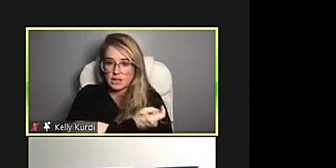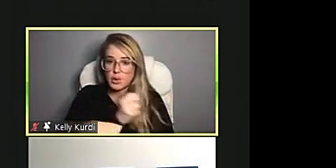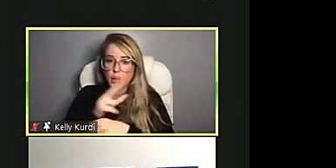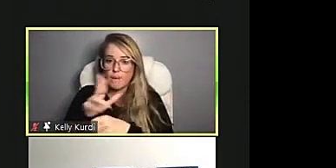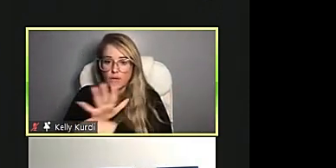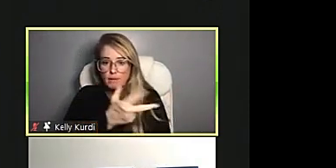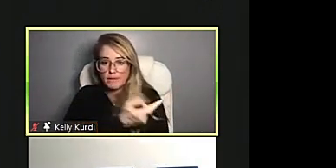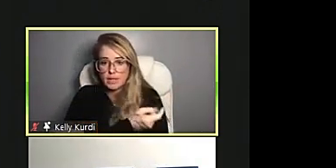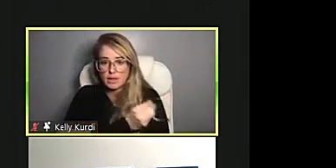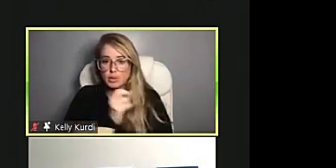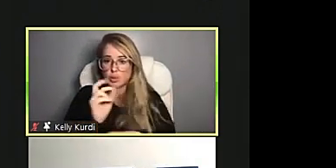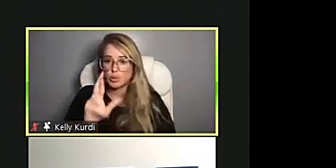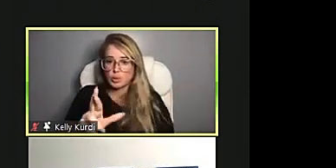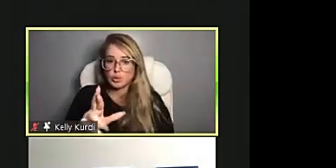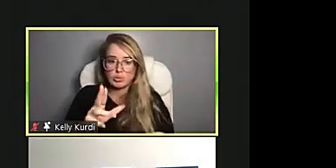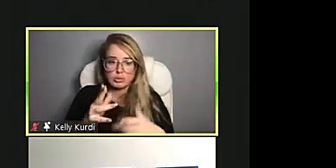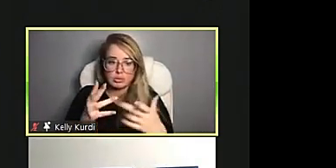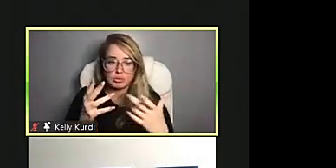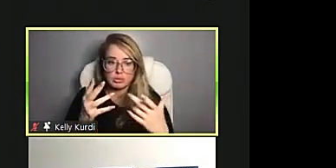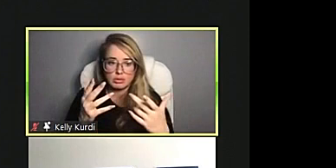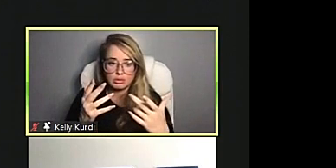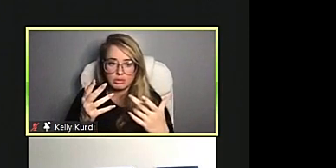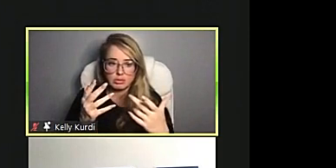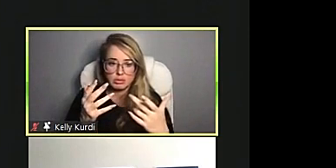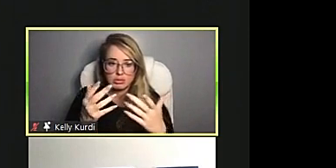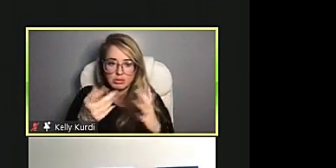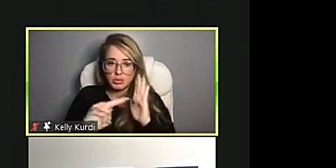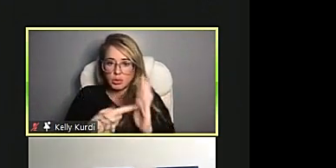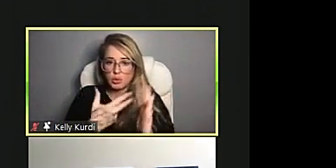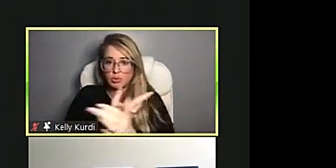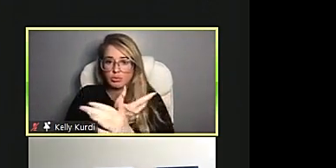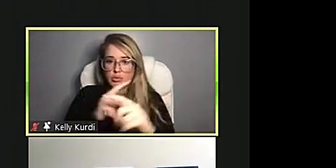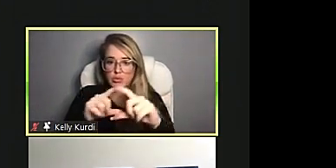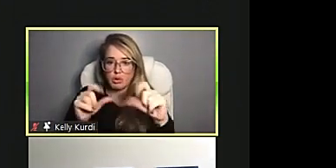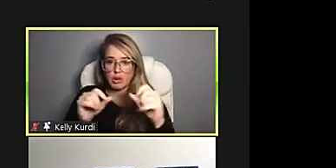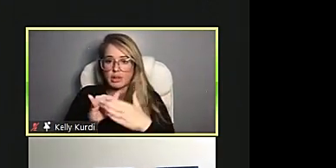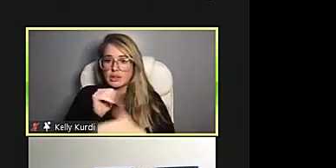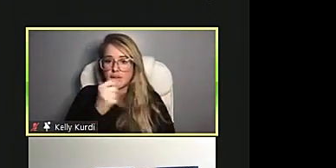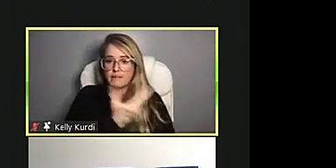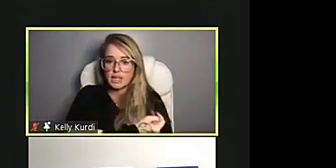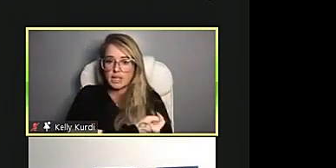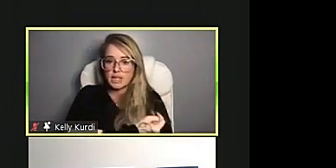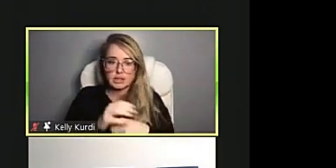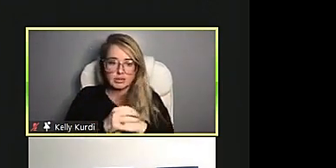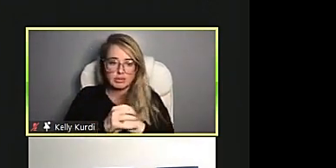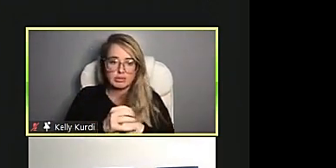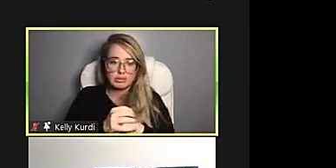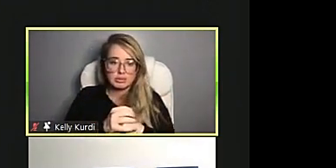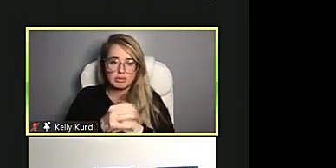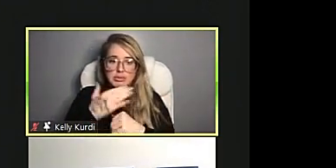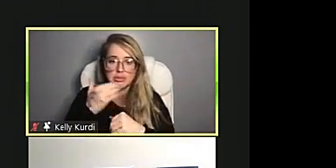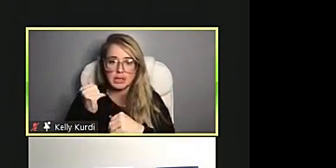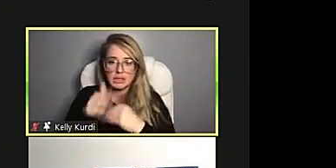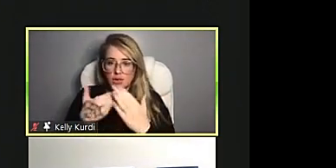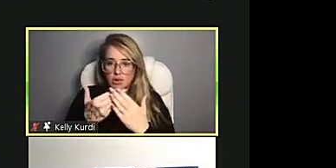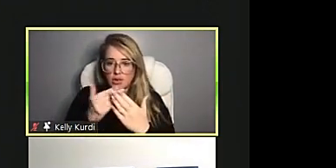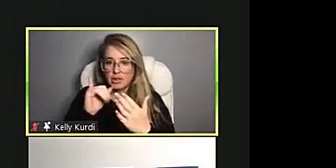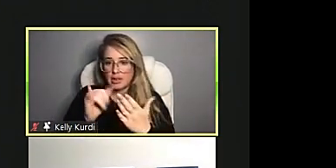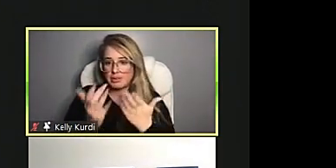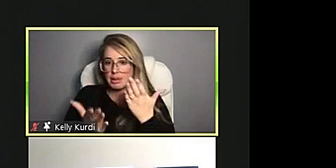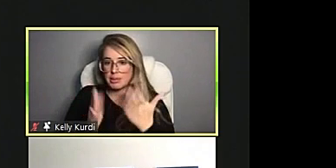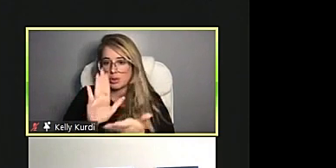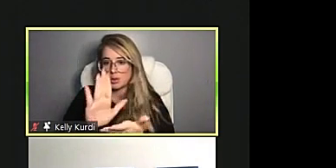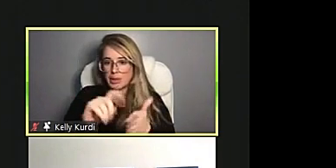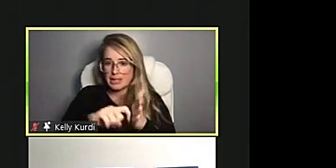vaccinated, or I don't know why anyone would show you a card that says they're not vaccinated, but it would do that too. Best of all, this might be your key